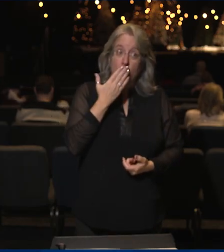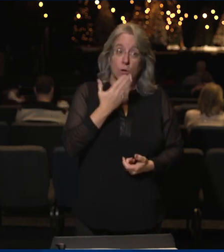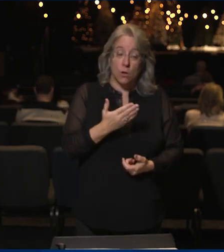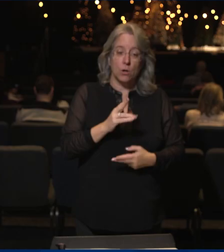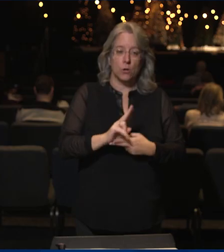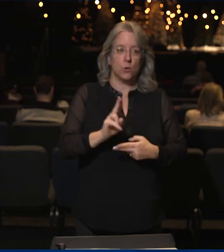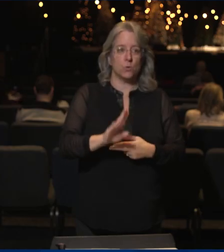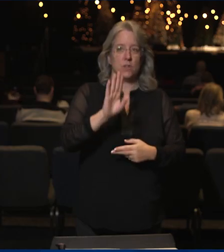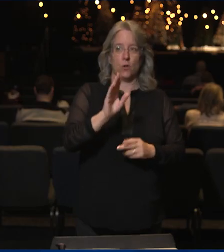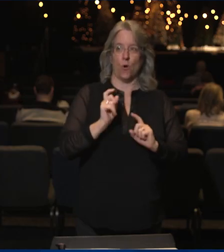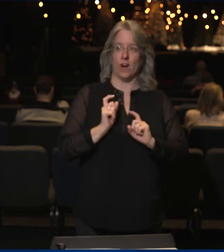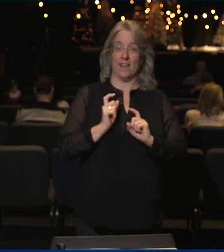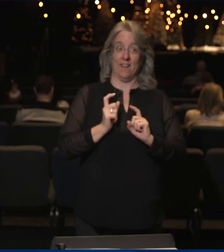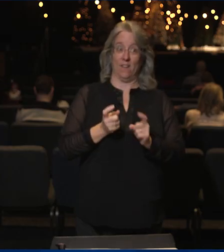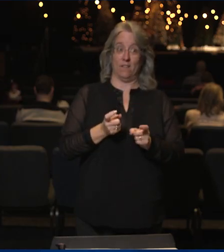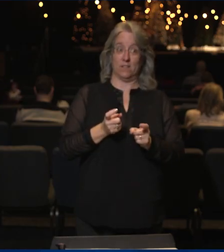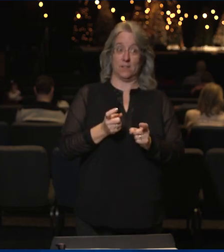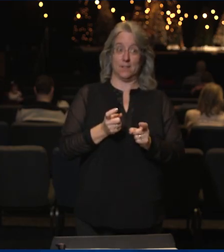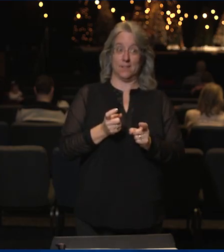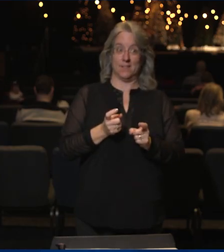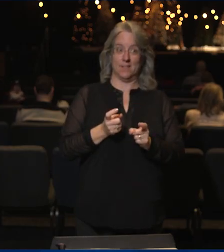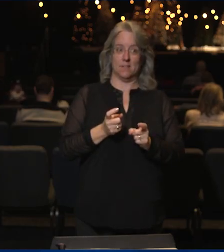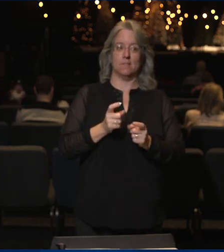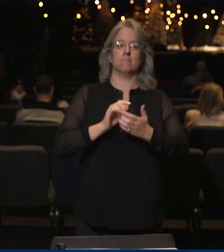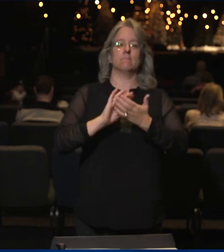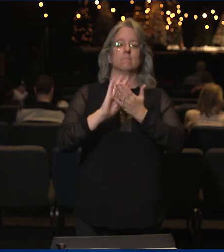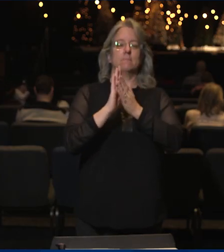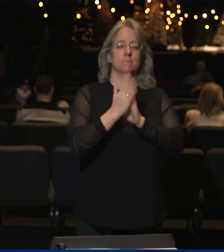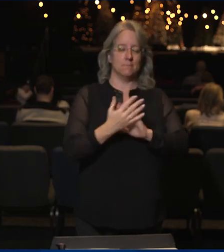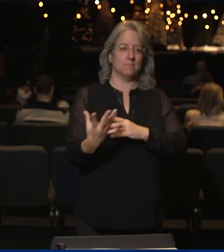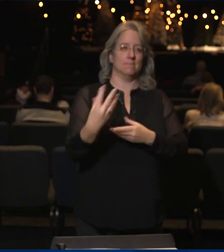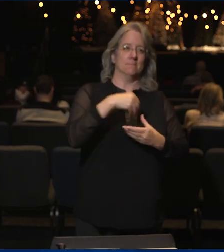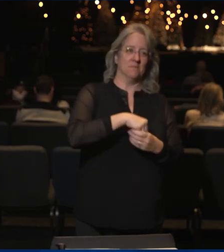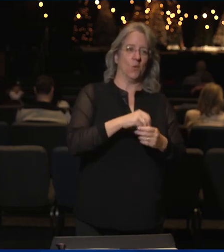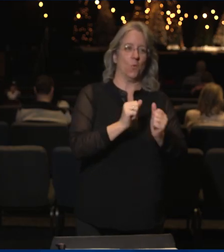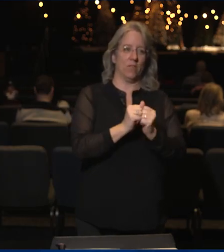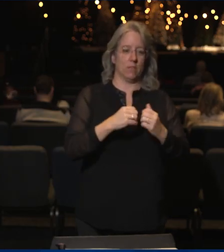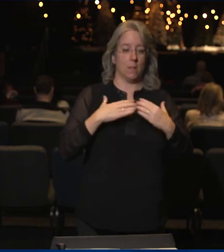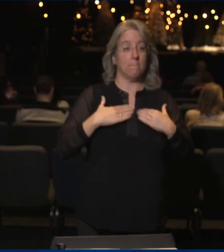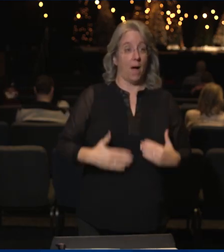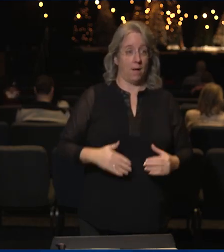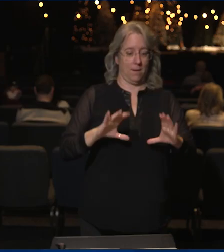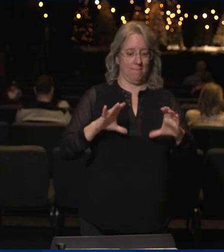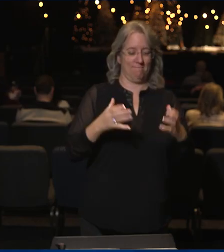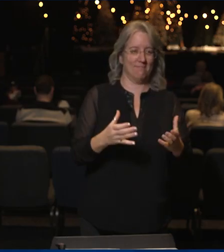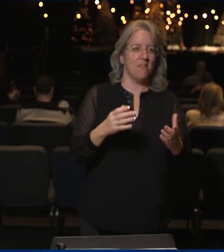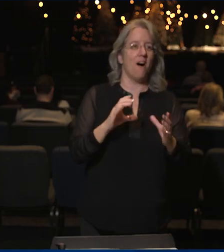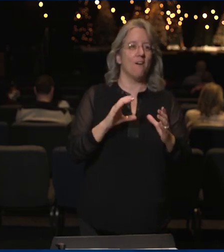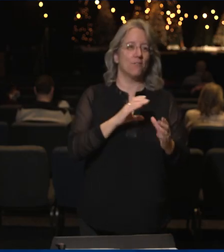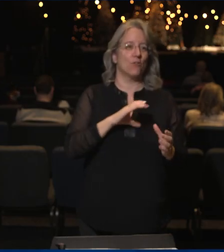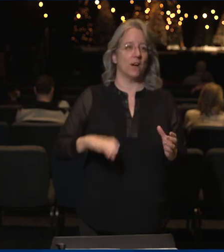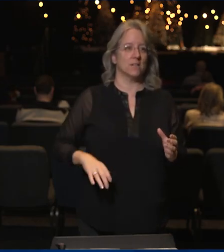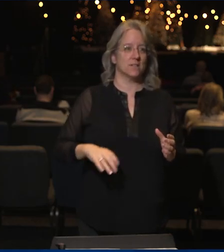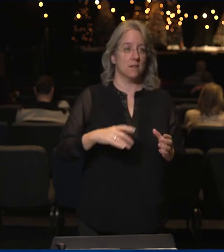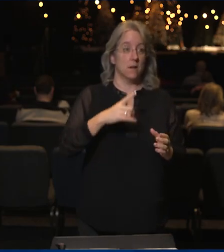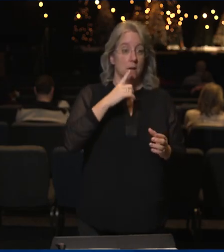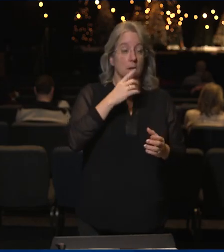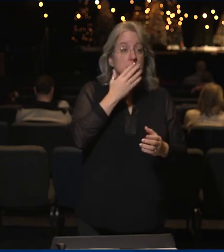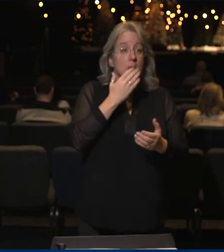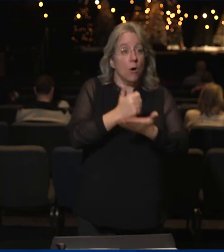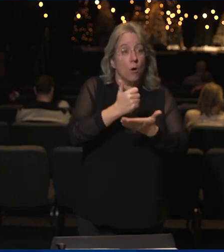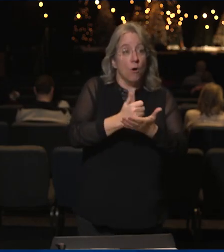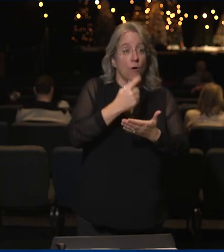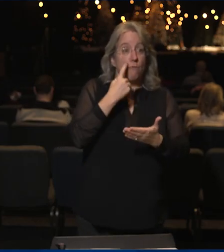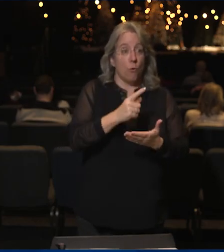your gifts to be a part of the body of Christ, both outward but also inward. So for those of you who do that